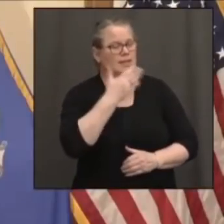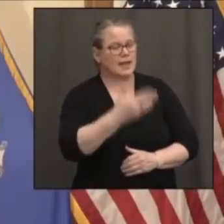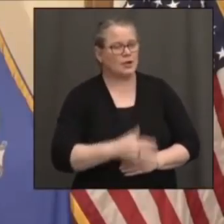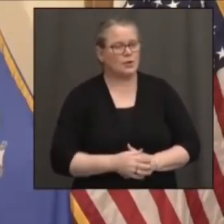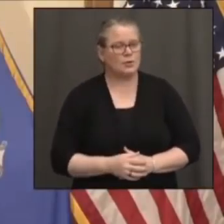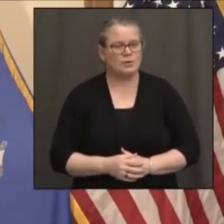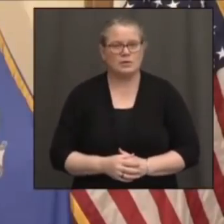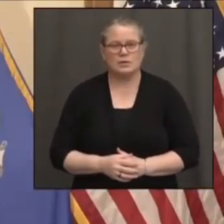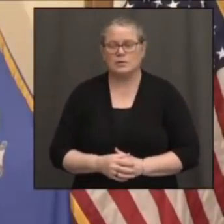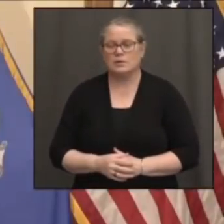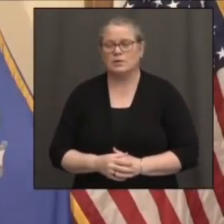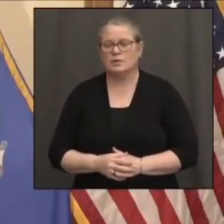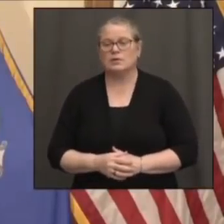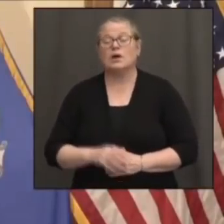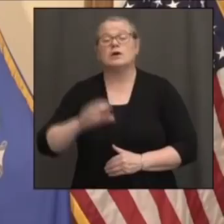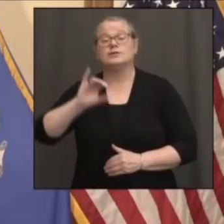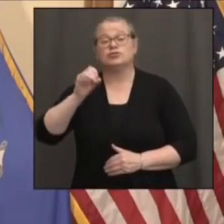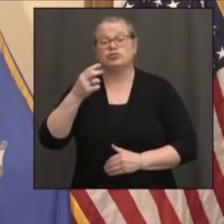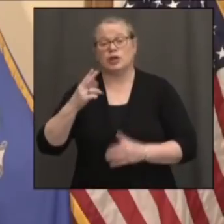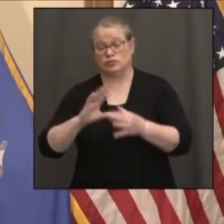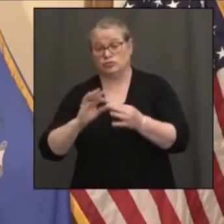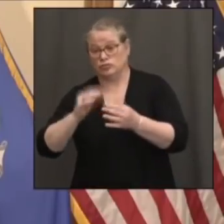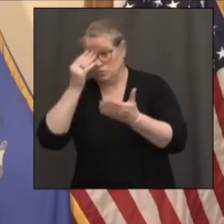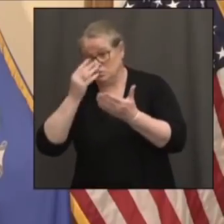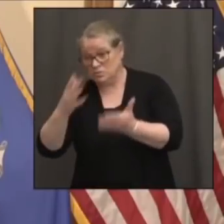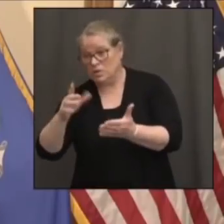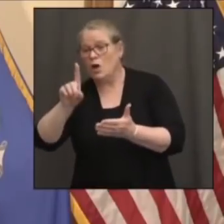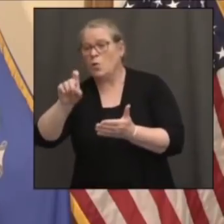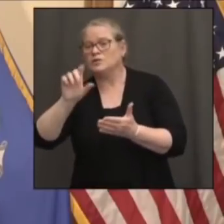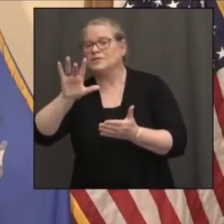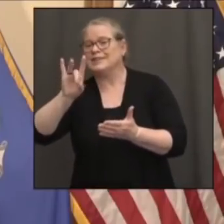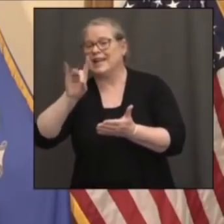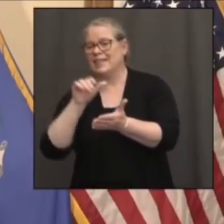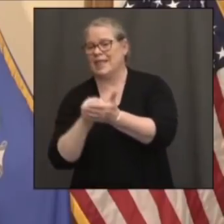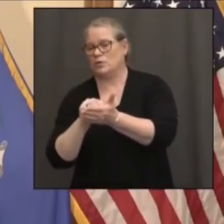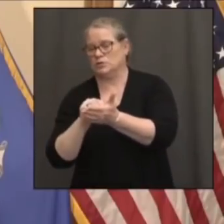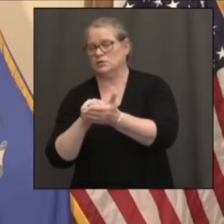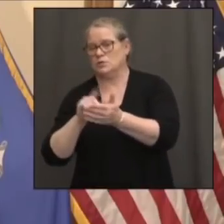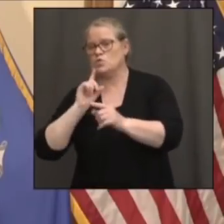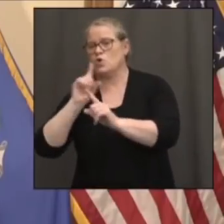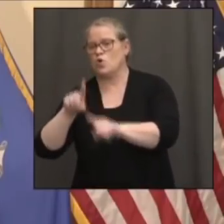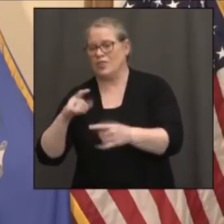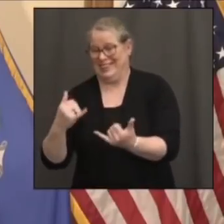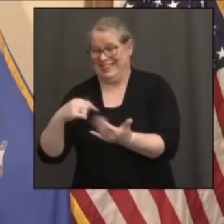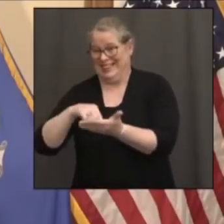ordering 158,000 doses this week for next week.